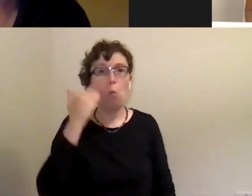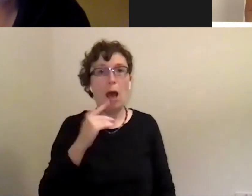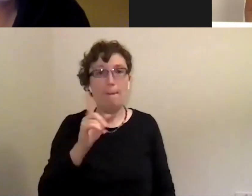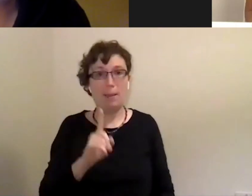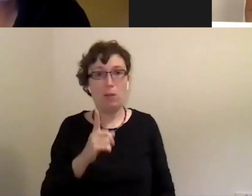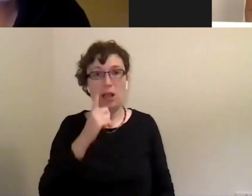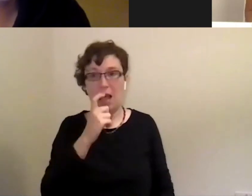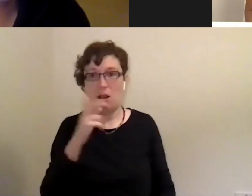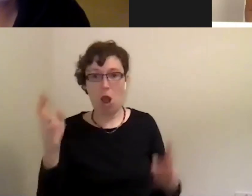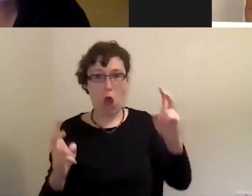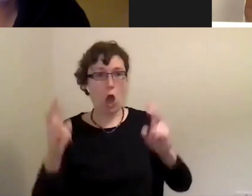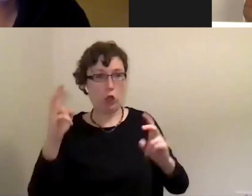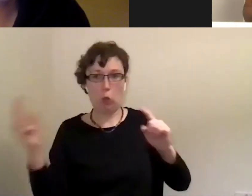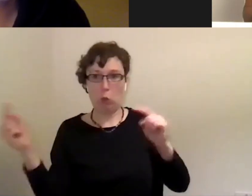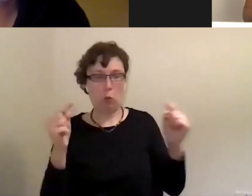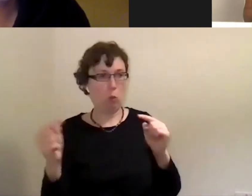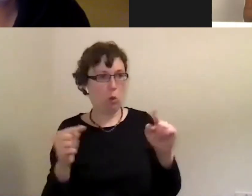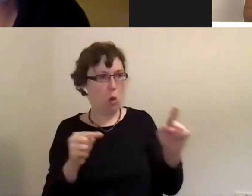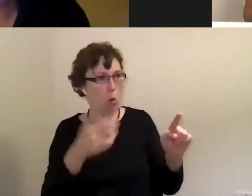But